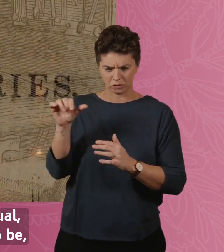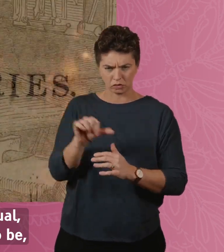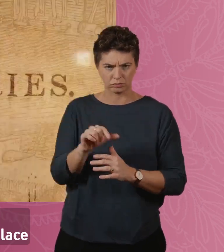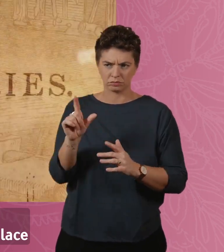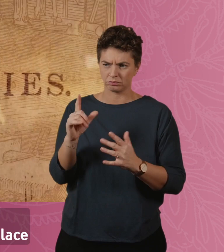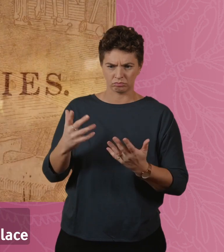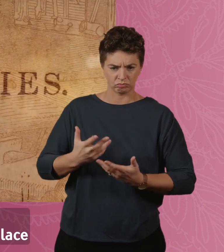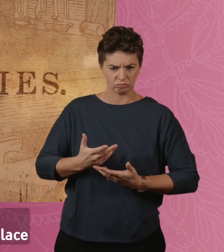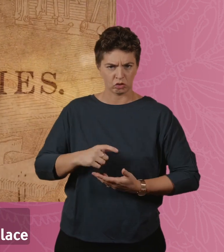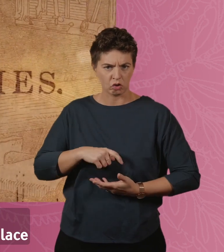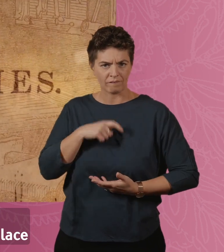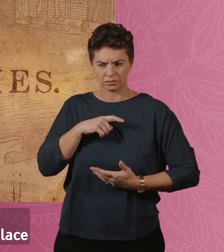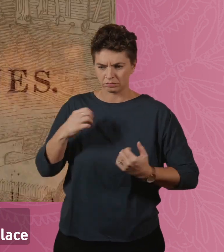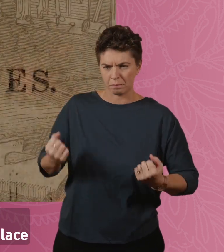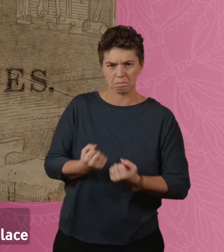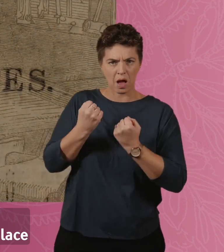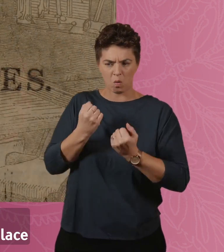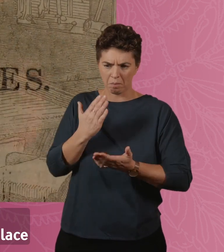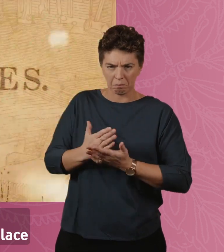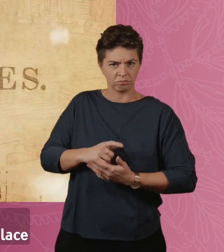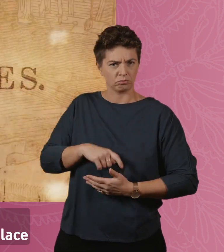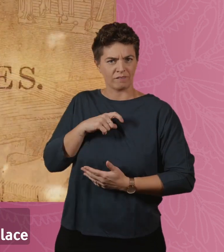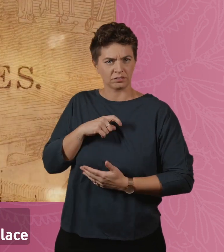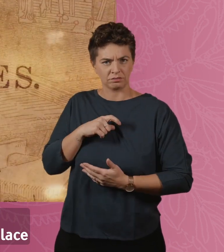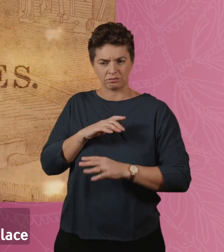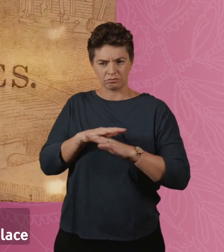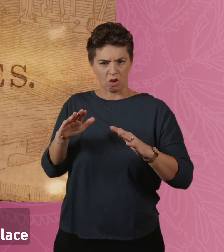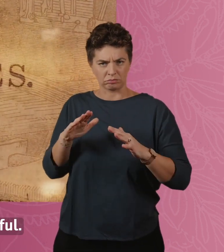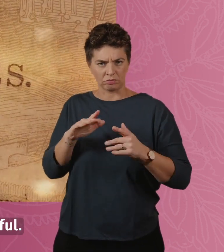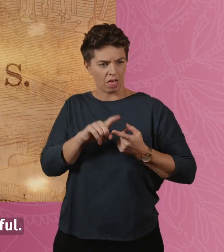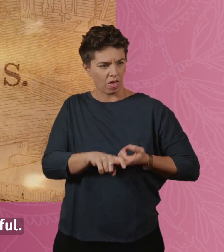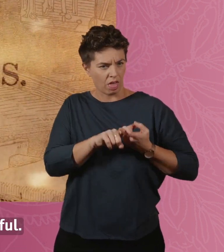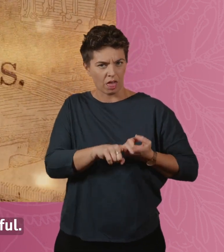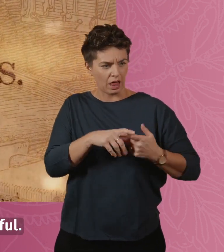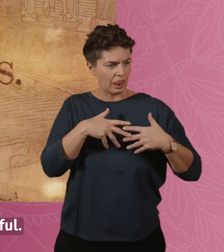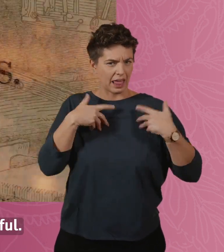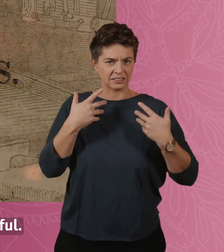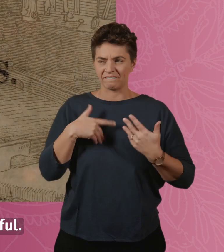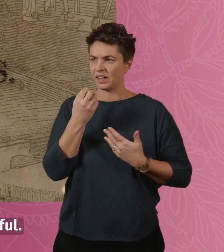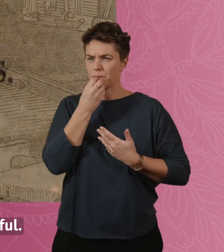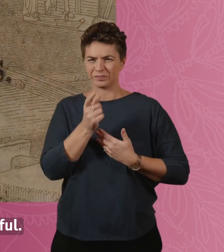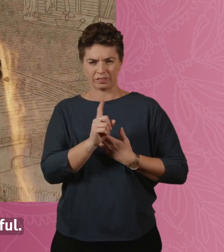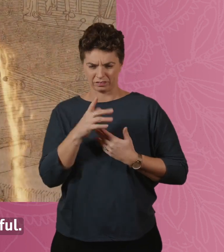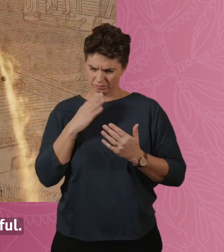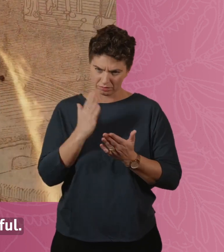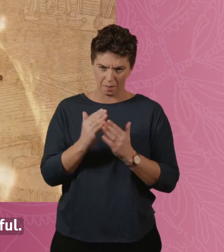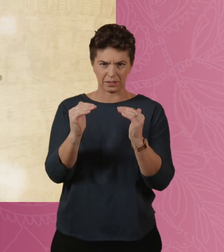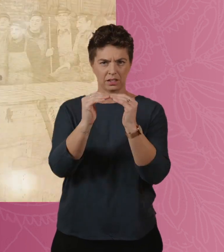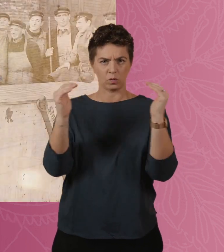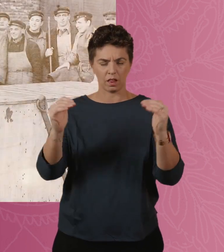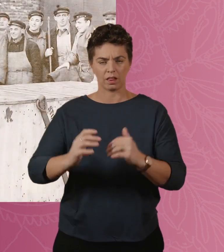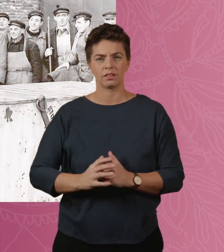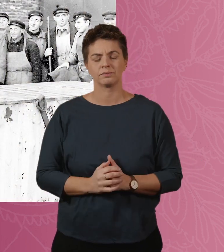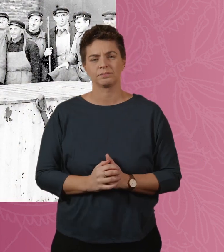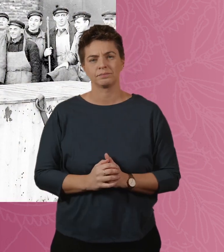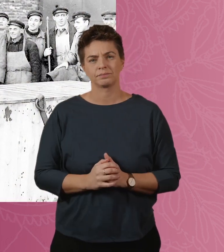be, grow their power, more confidence, not rely on the lace to make them feel beautiful or powerful.